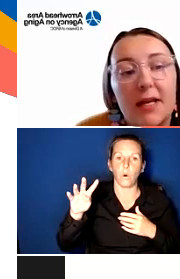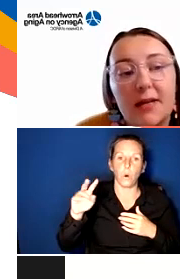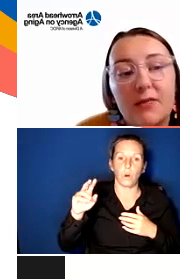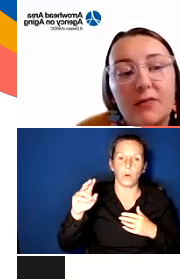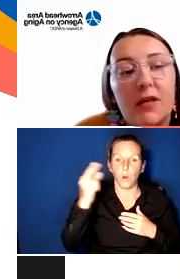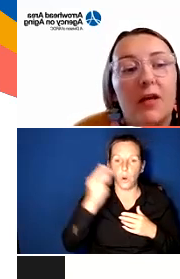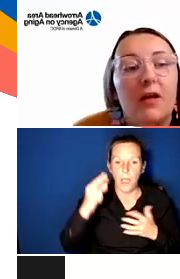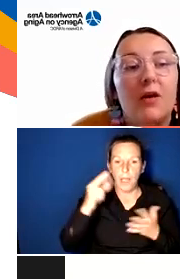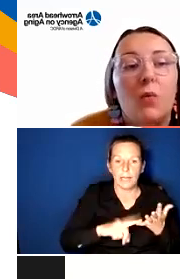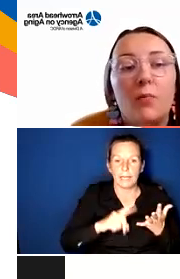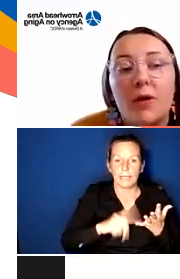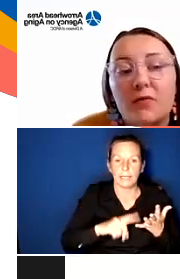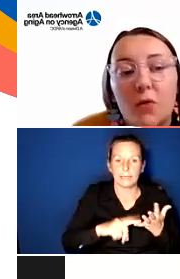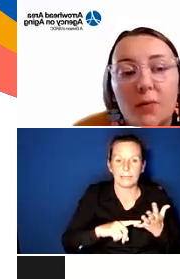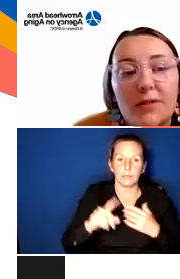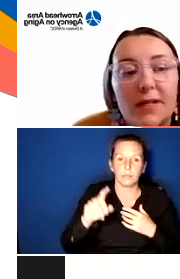Alaska Native,